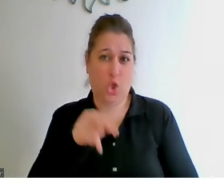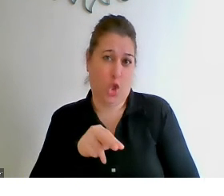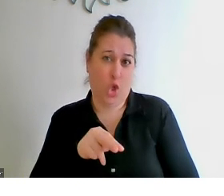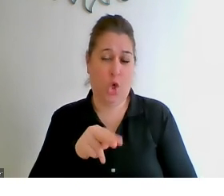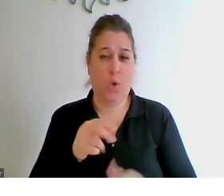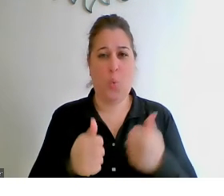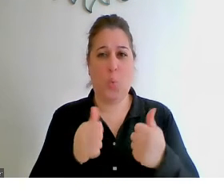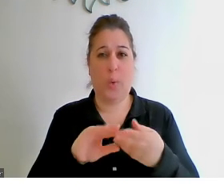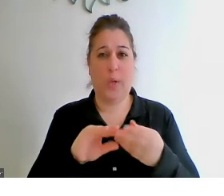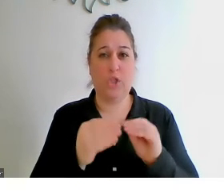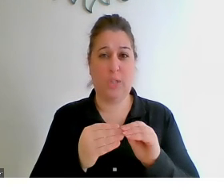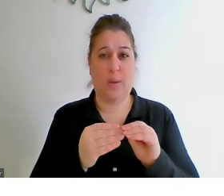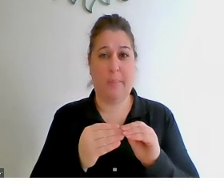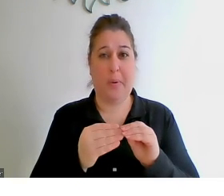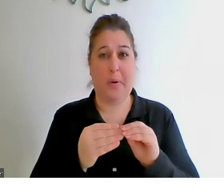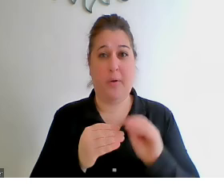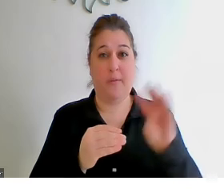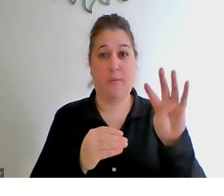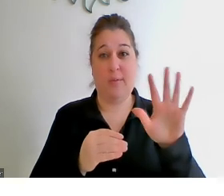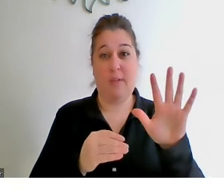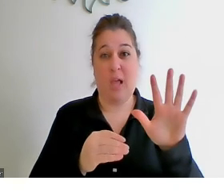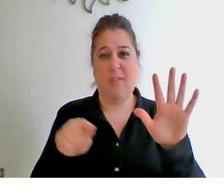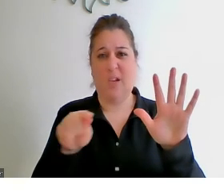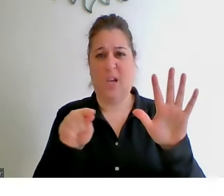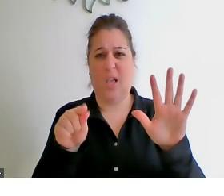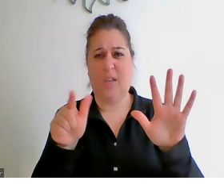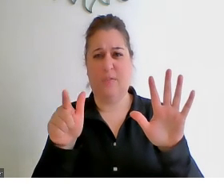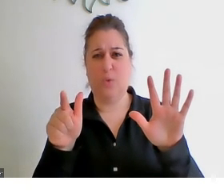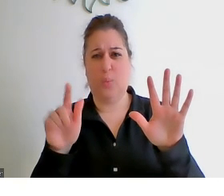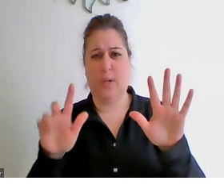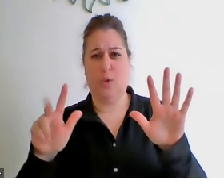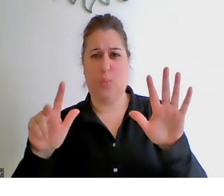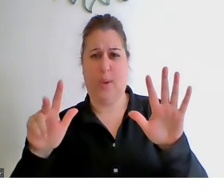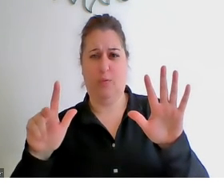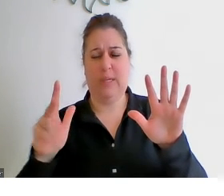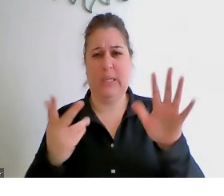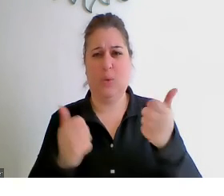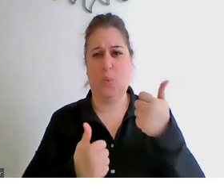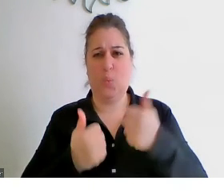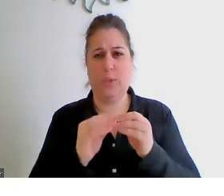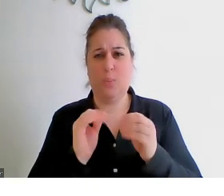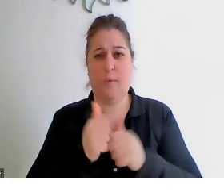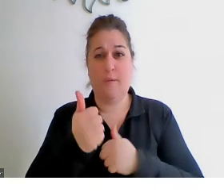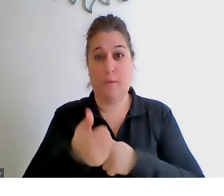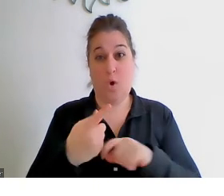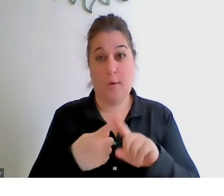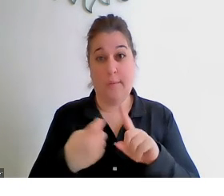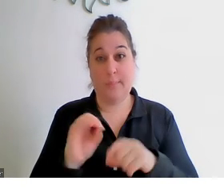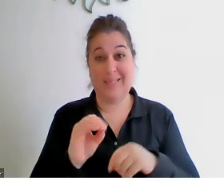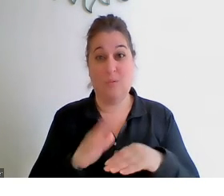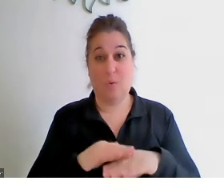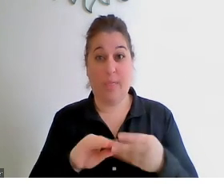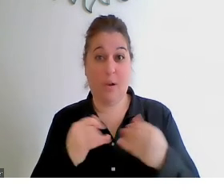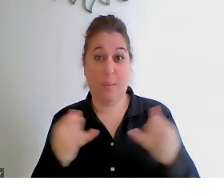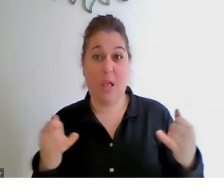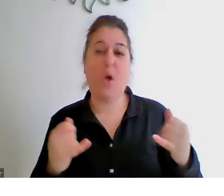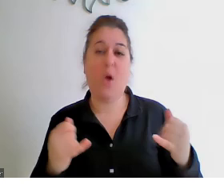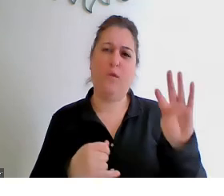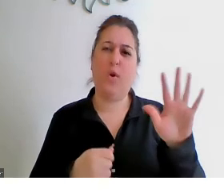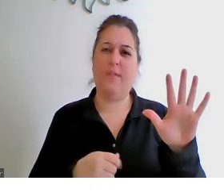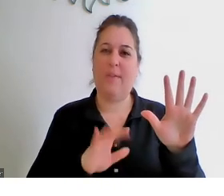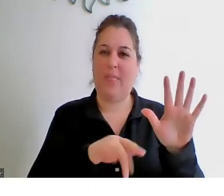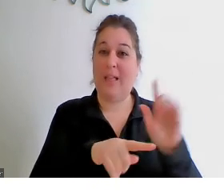number is further away from 0? 45. Take the sign. It's positive. So your answer for that one would have been positive